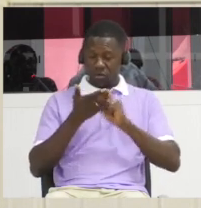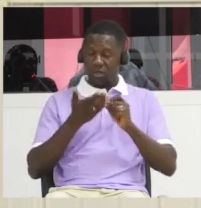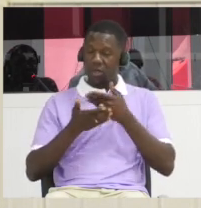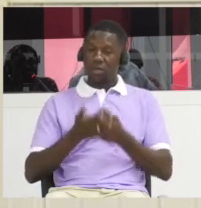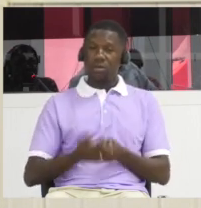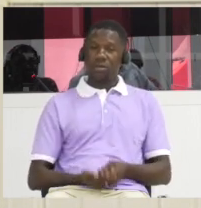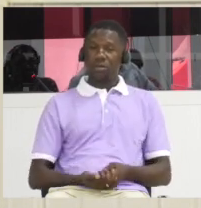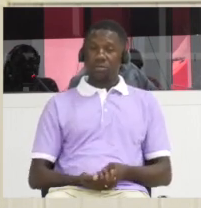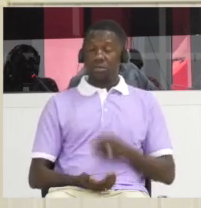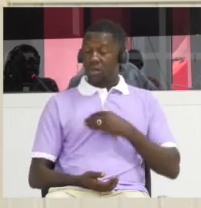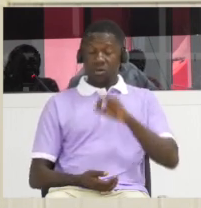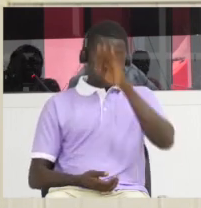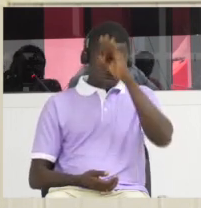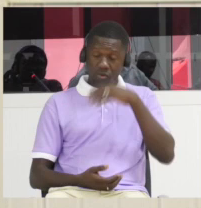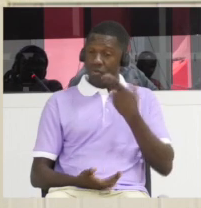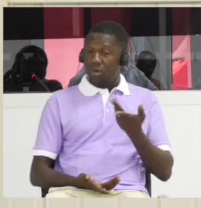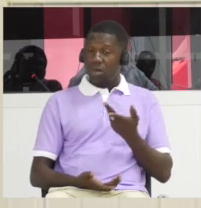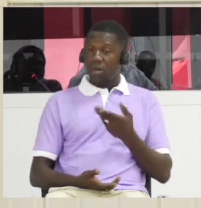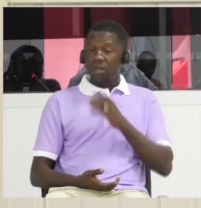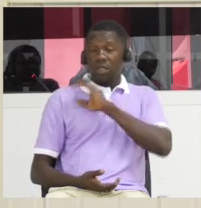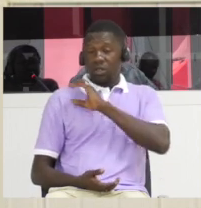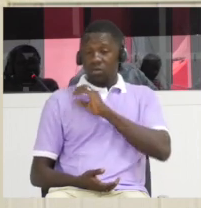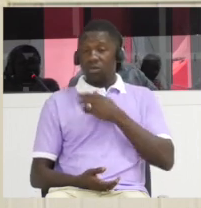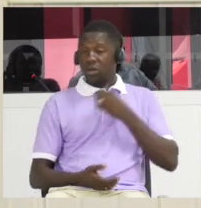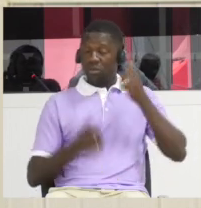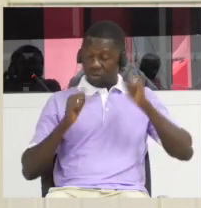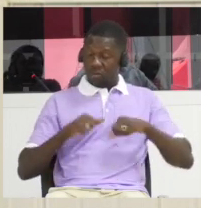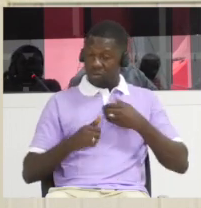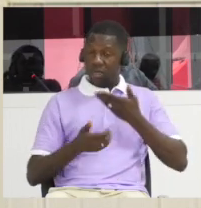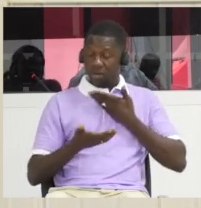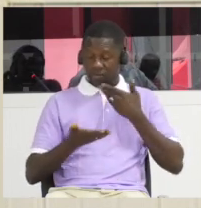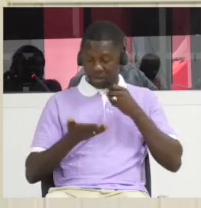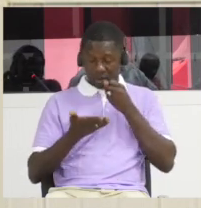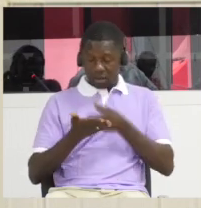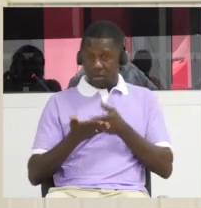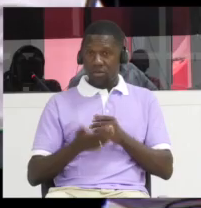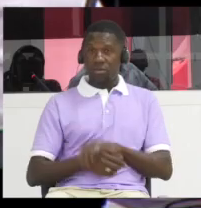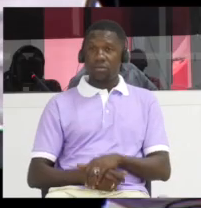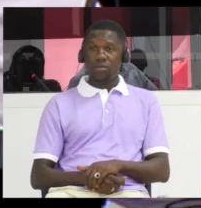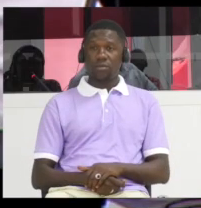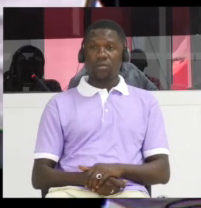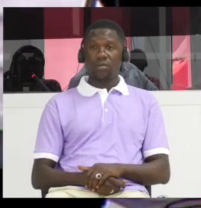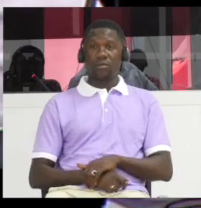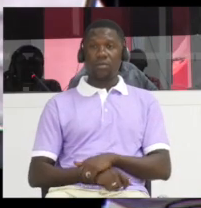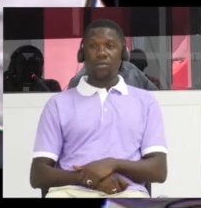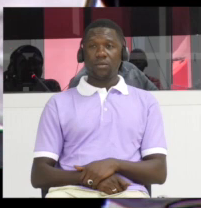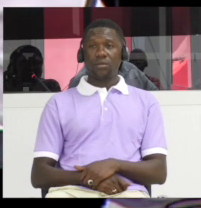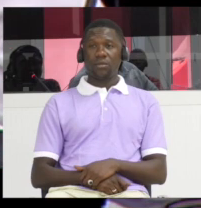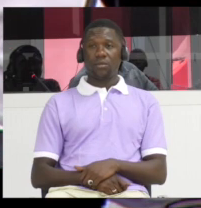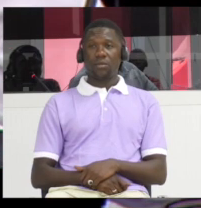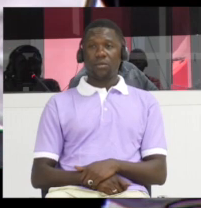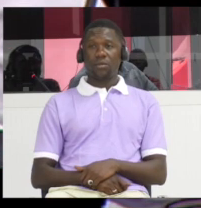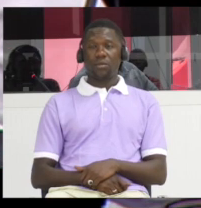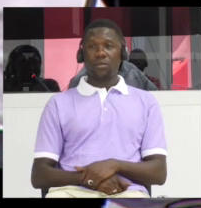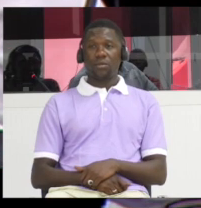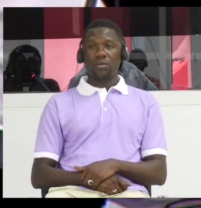that, but normally he should have been written to. We do not at this stage have a copy of that